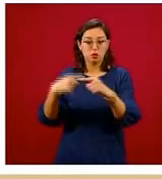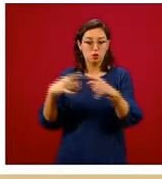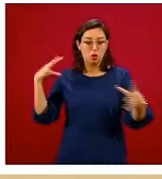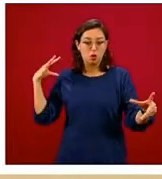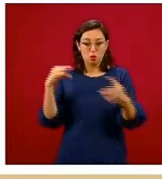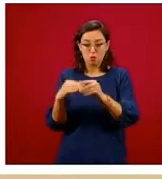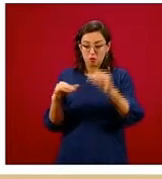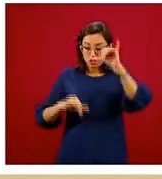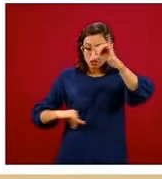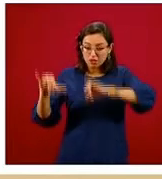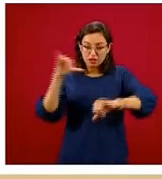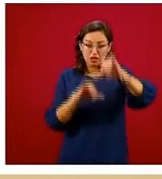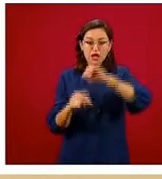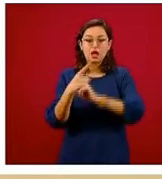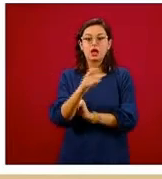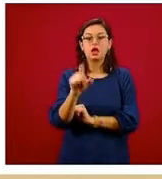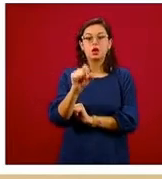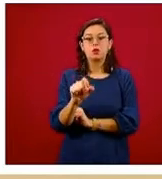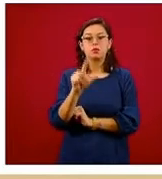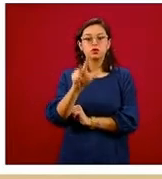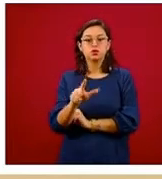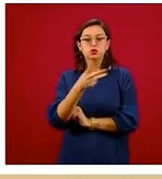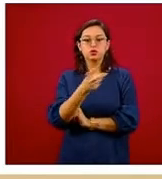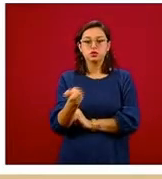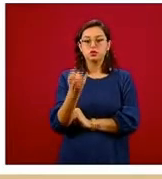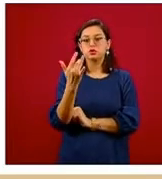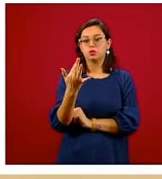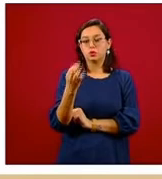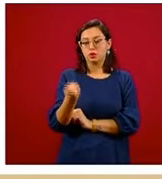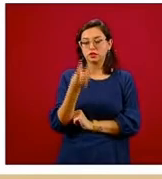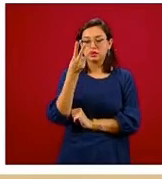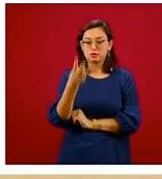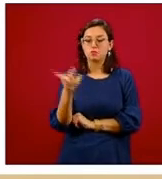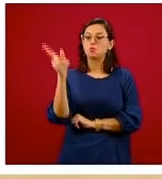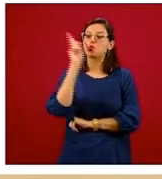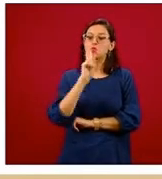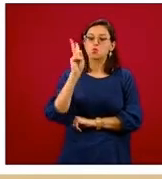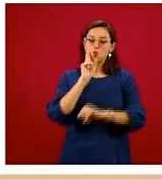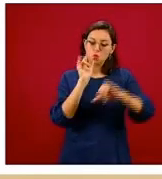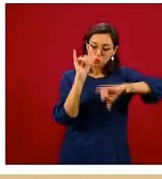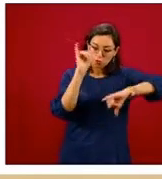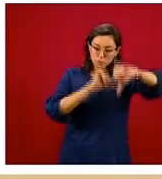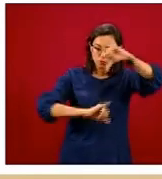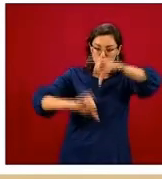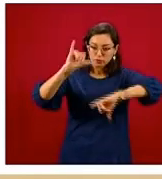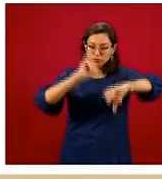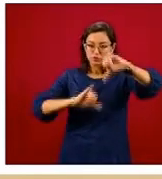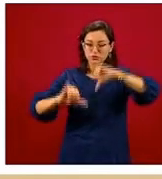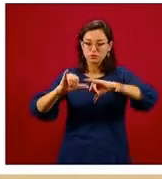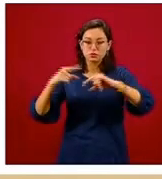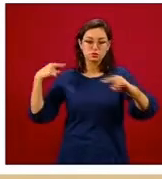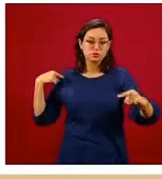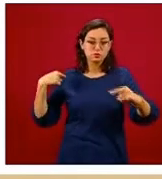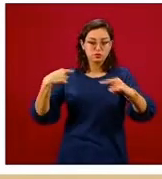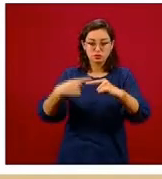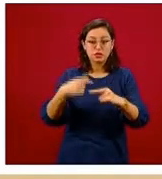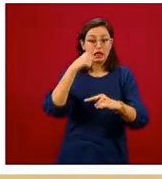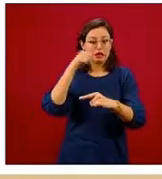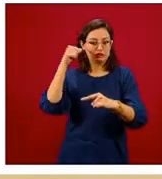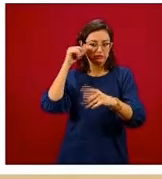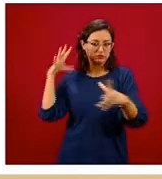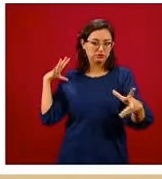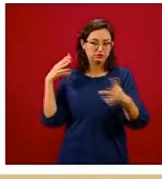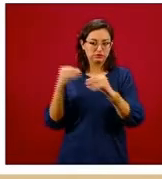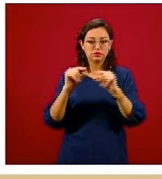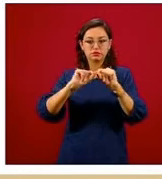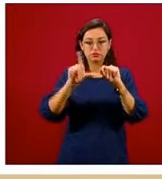Mexico. And these are 128, 253 tests being conducted according